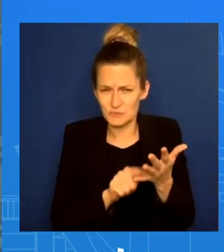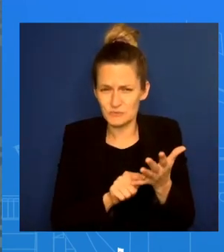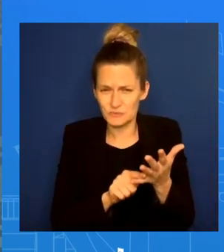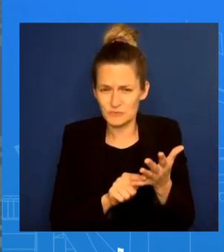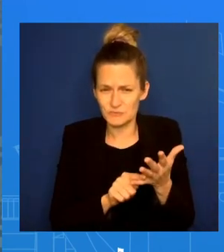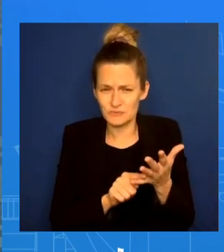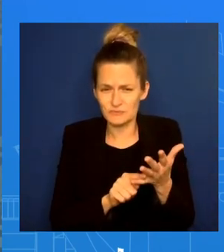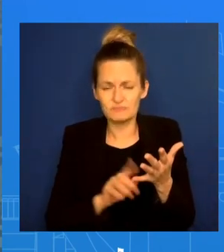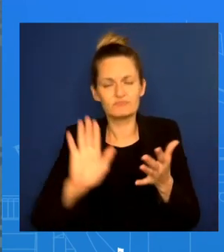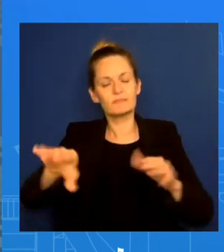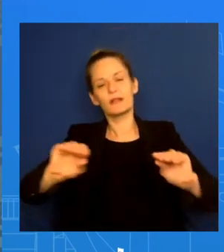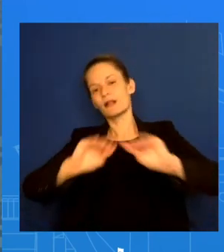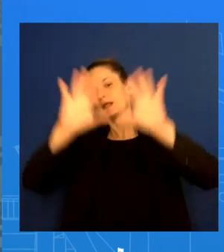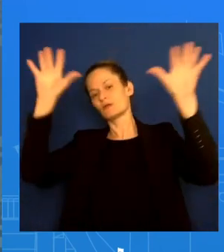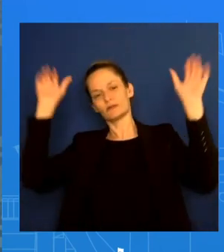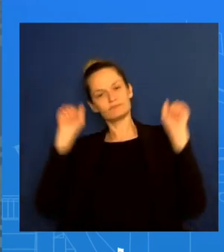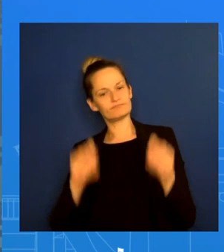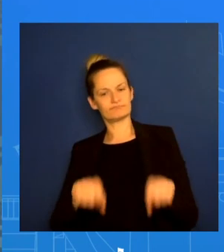would be on the agenda.